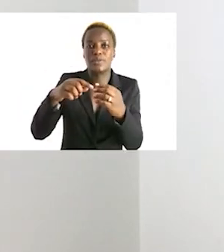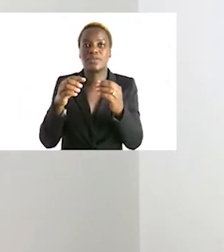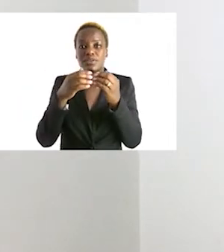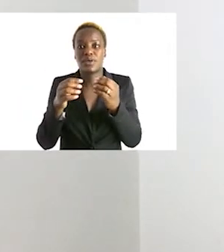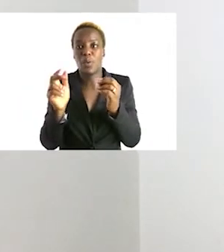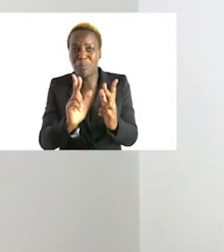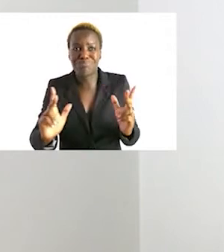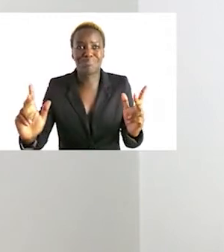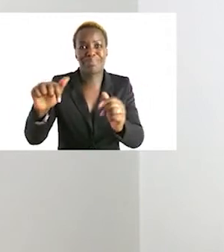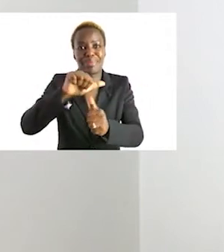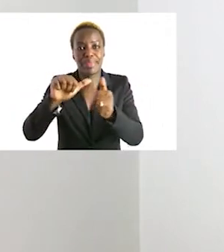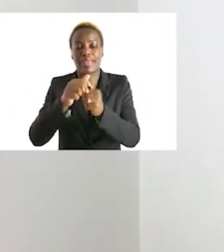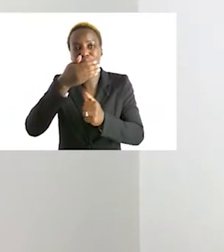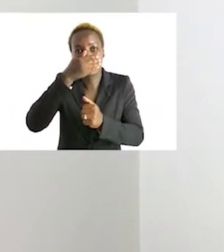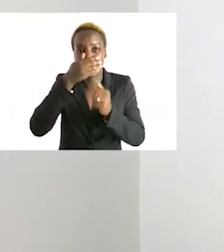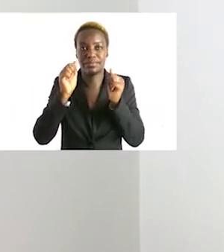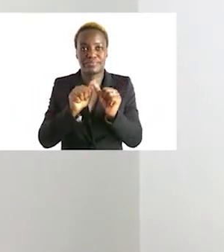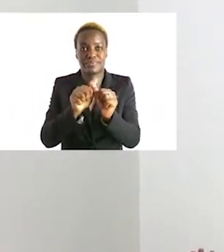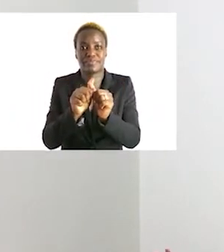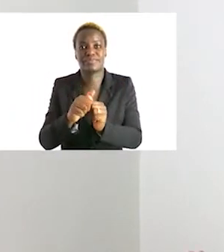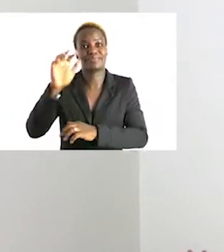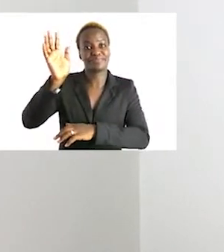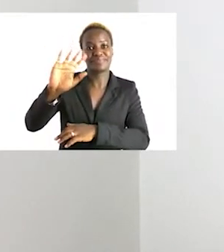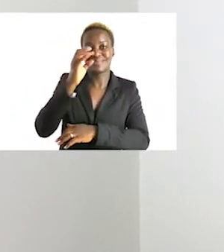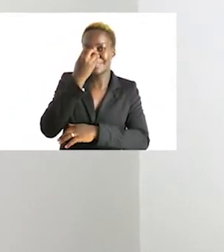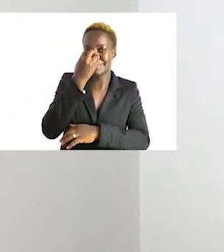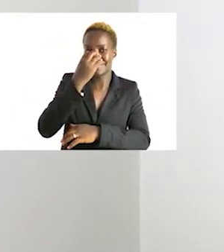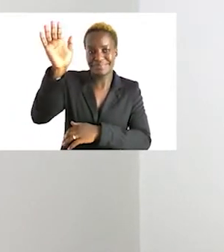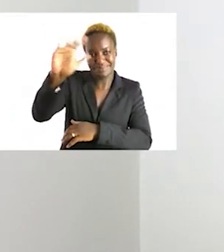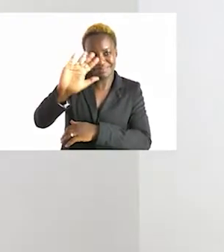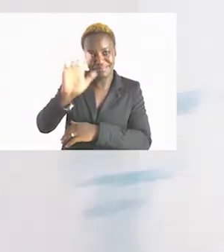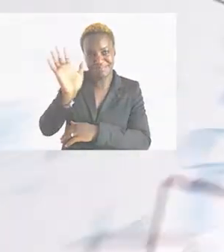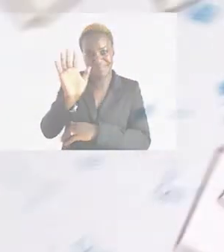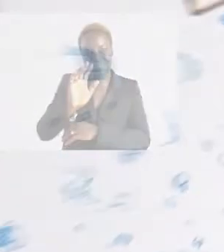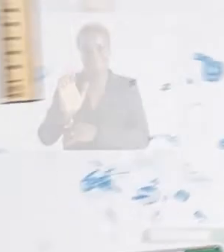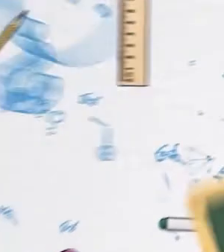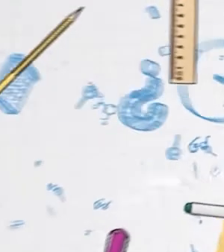for us. Hi, Zoshki. Bye. See you next time.